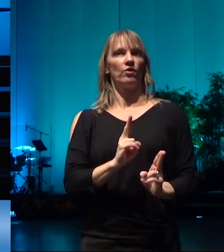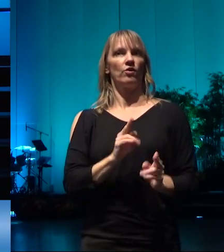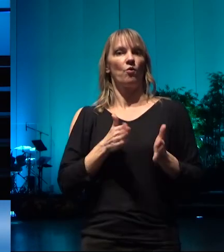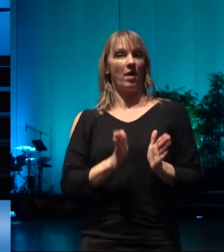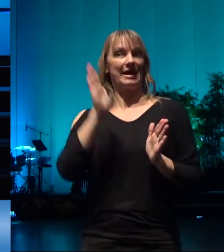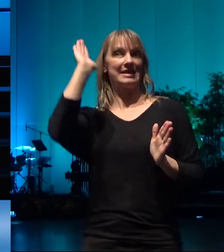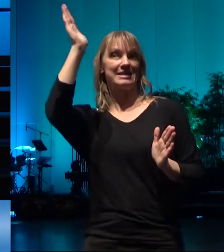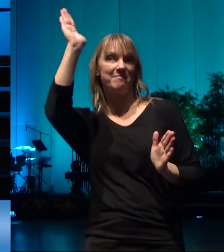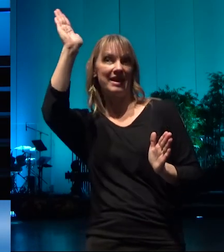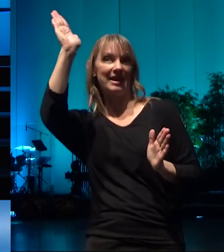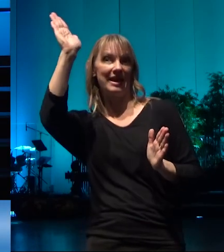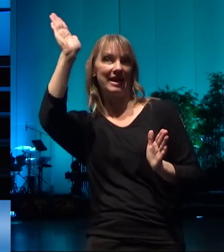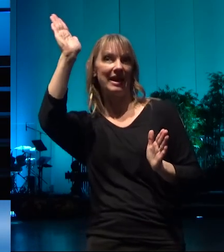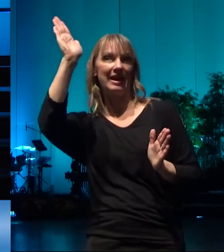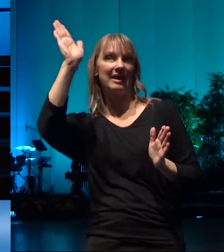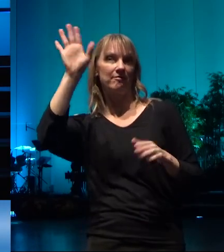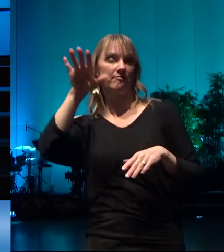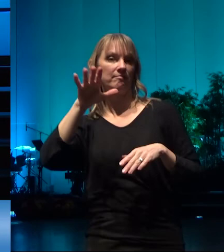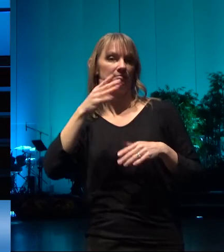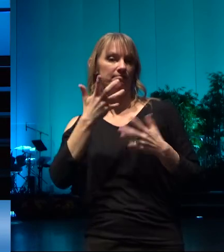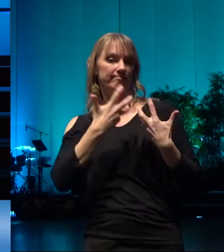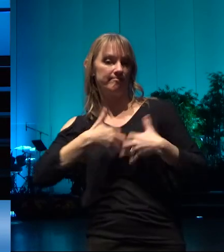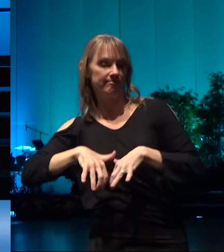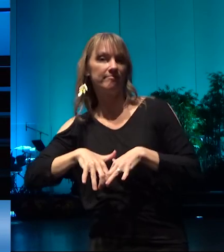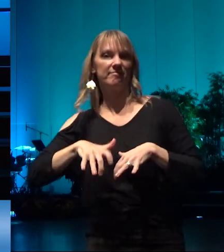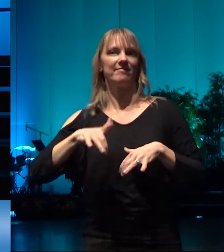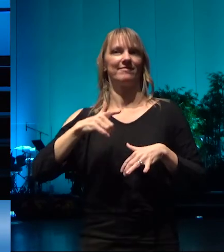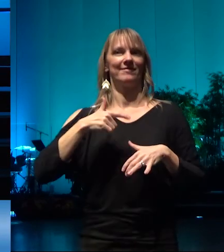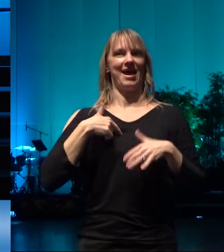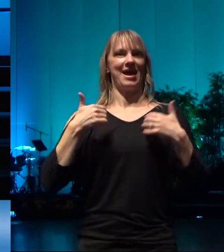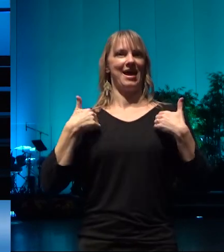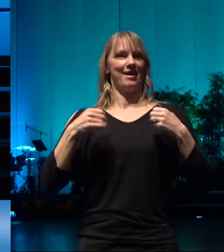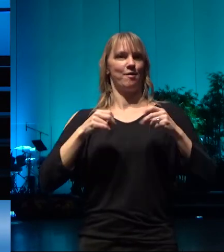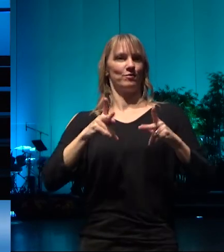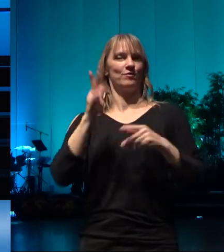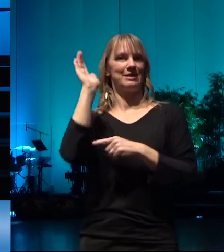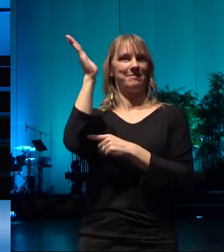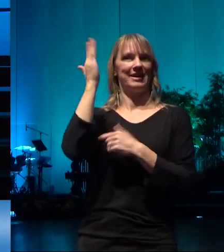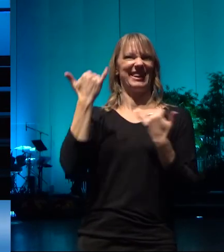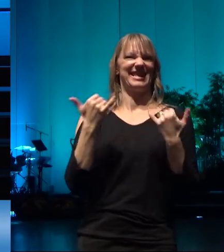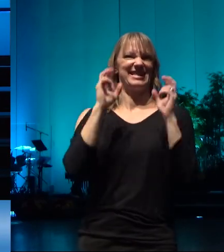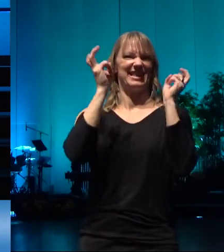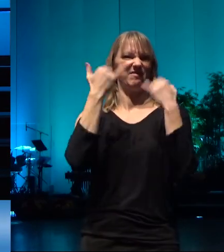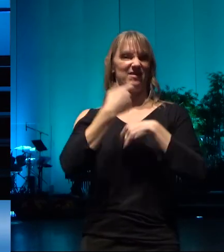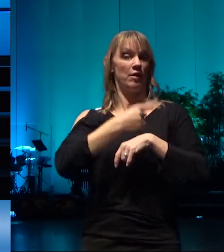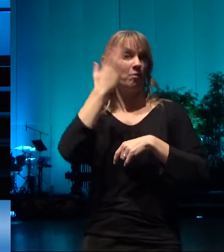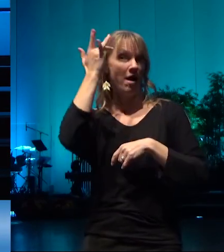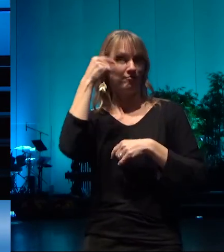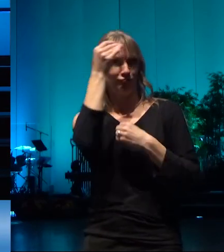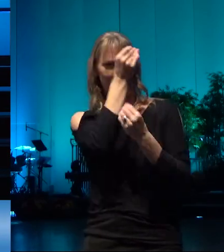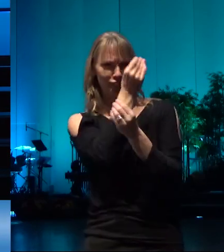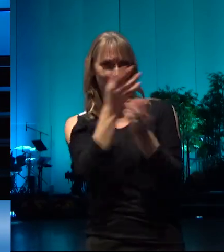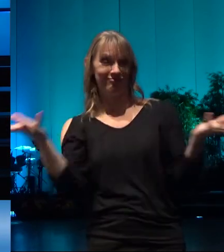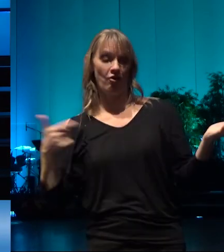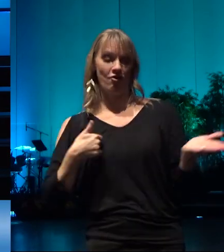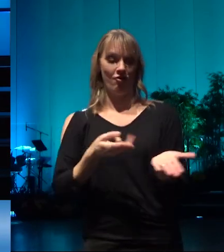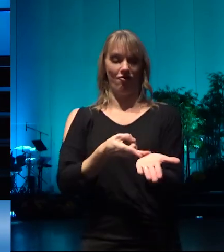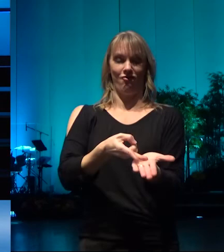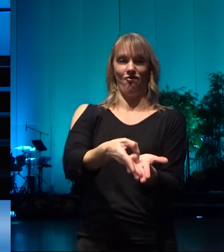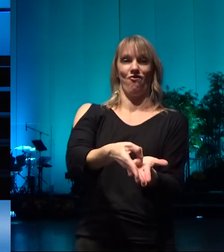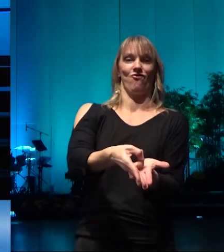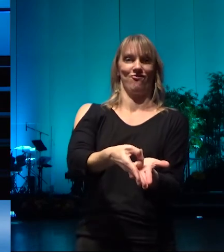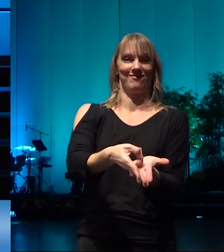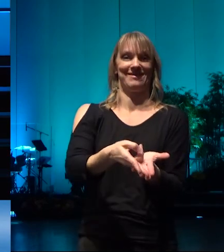way that the speaking landed, that I also had a chance to speak on this theme today, because I can tell you in